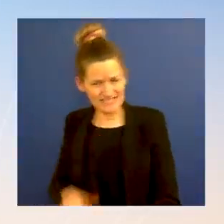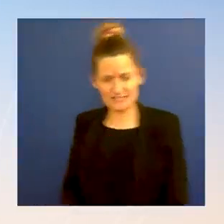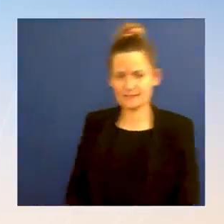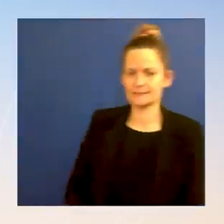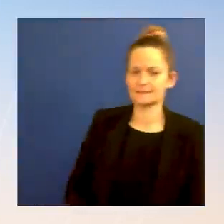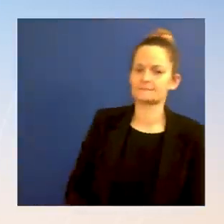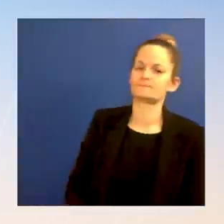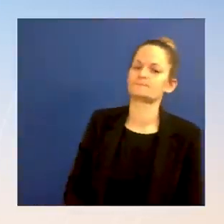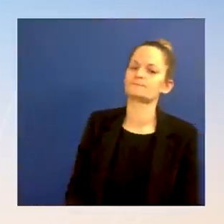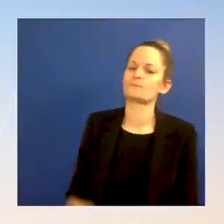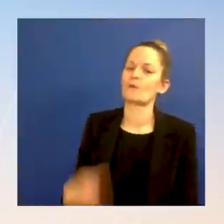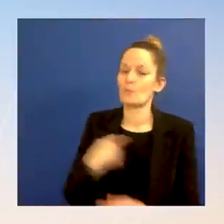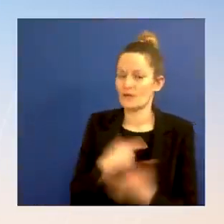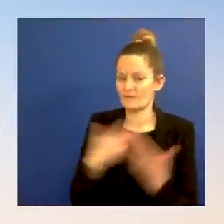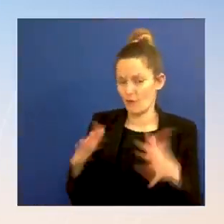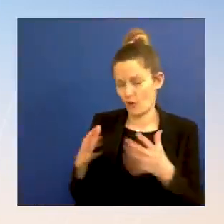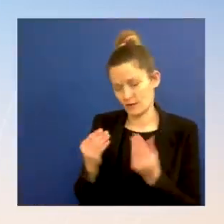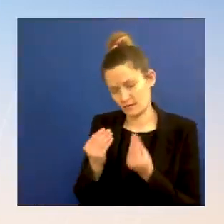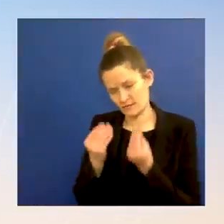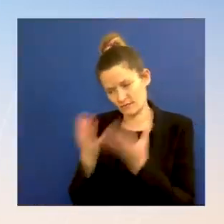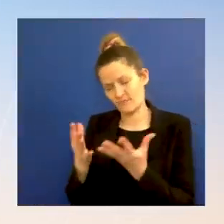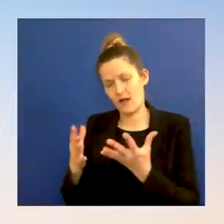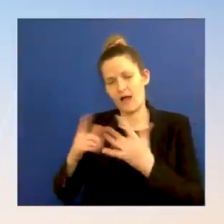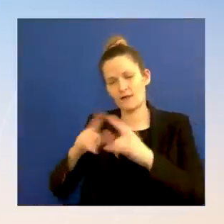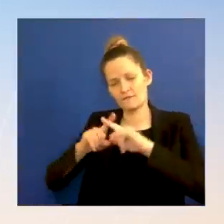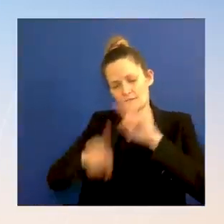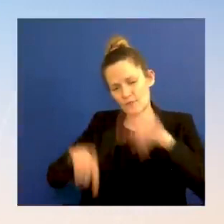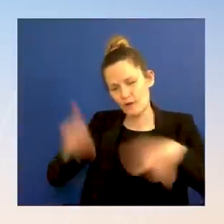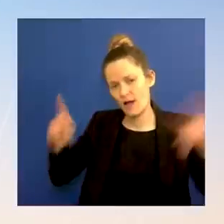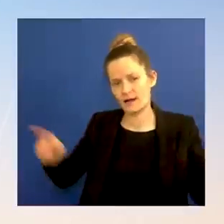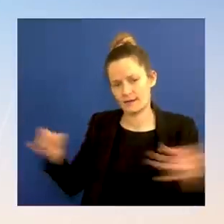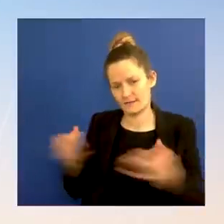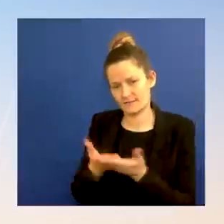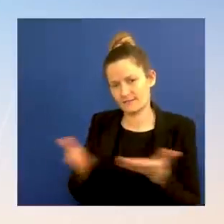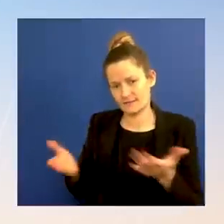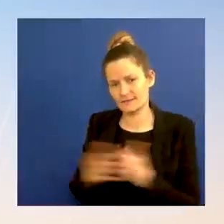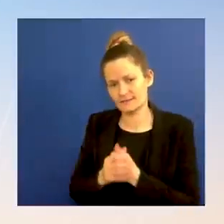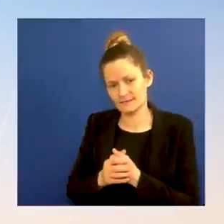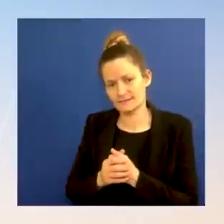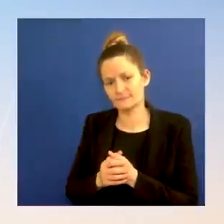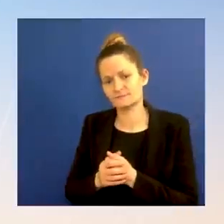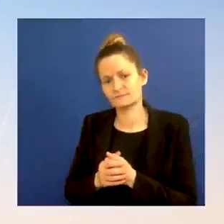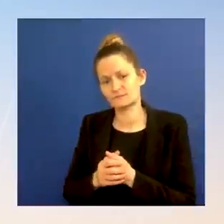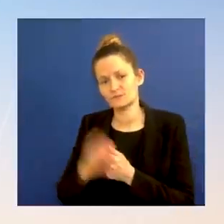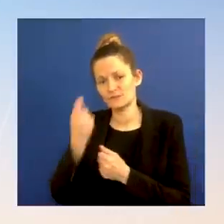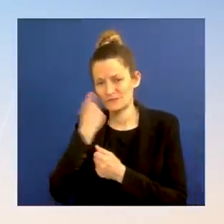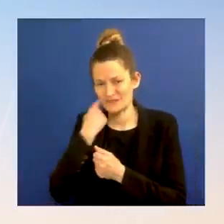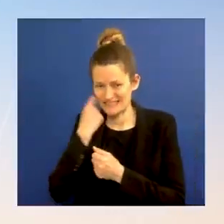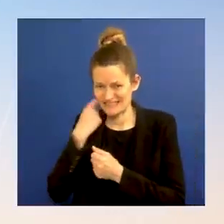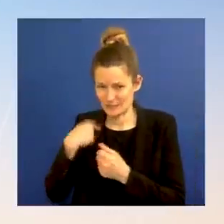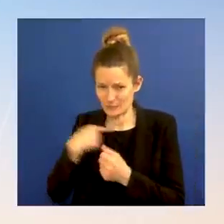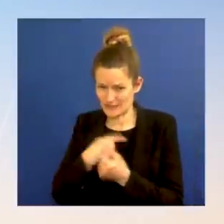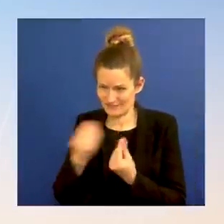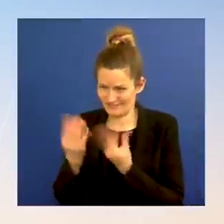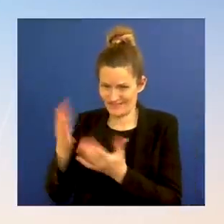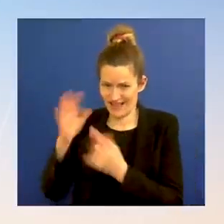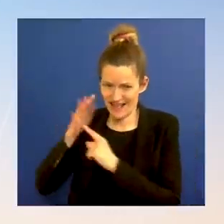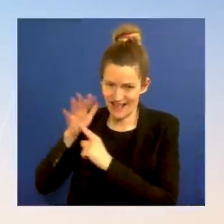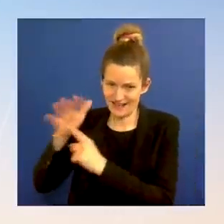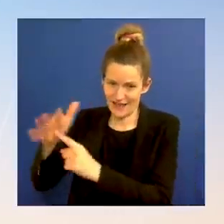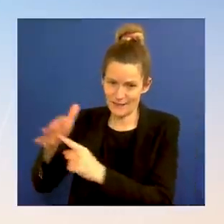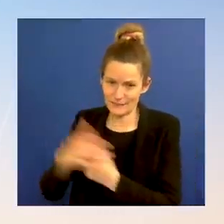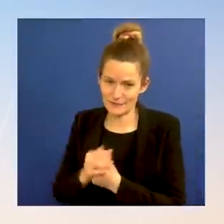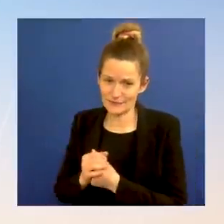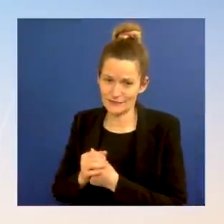assistance, including defensive assistance. We've recently provided helicopters that I think my defense colleagues confirmed earlier today